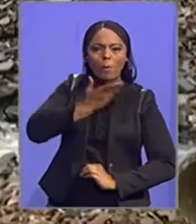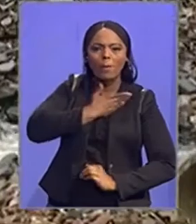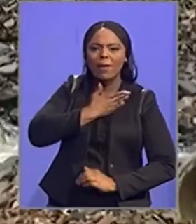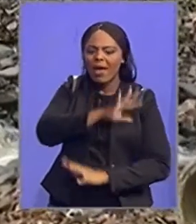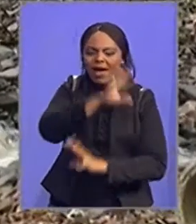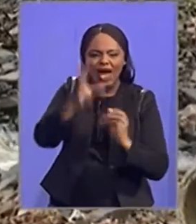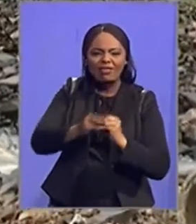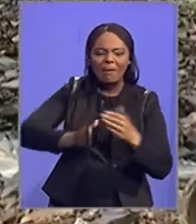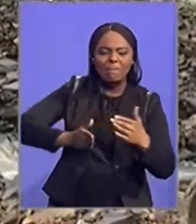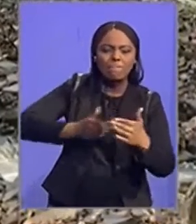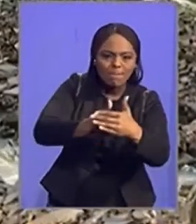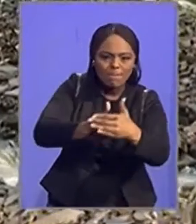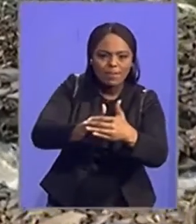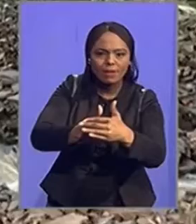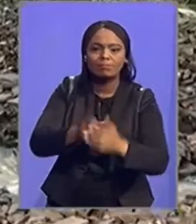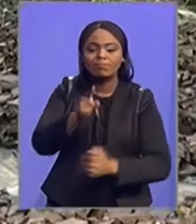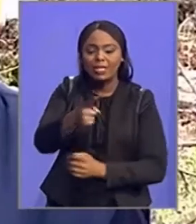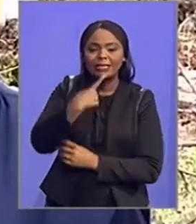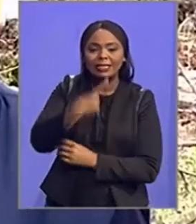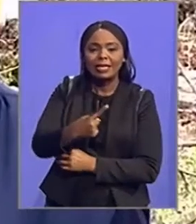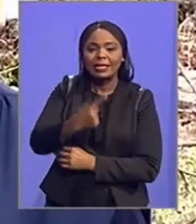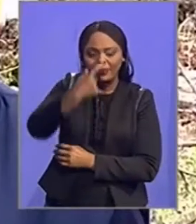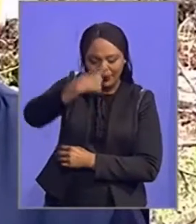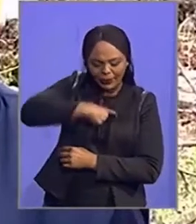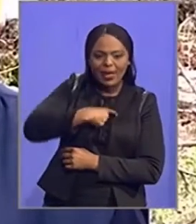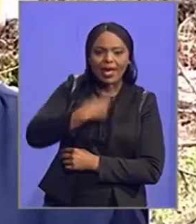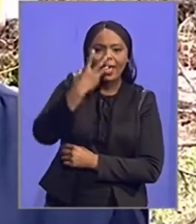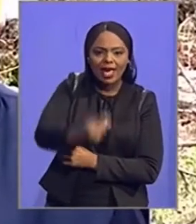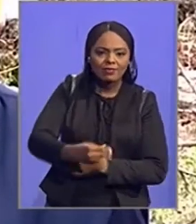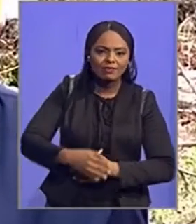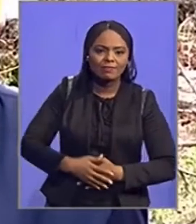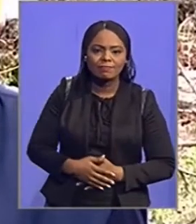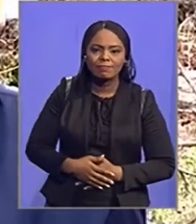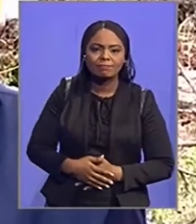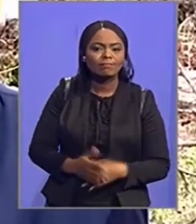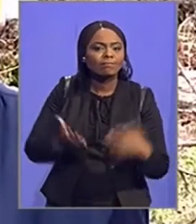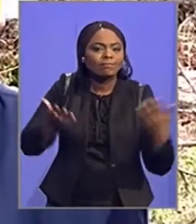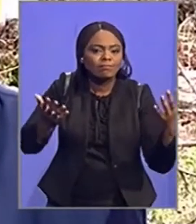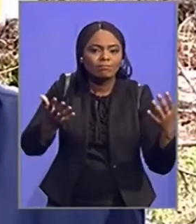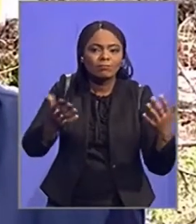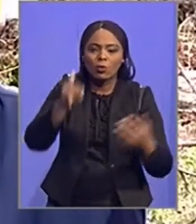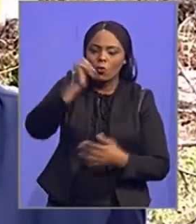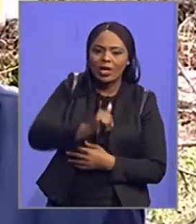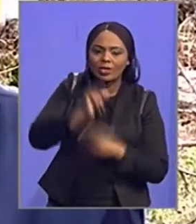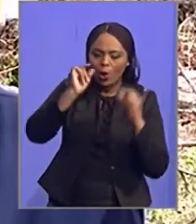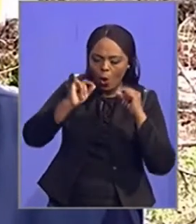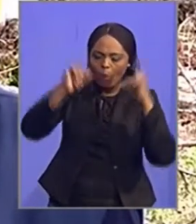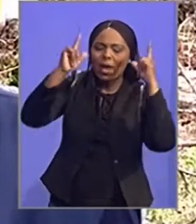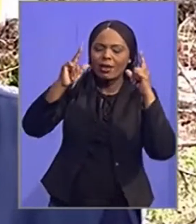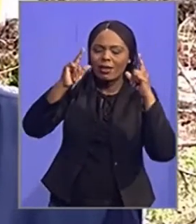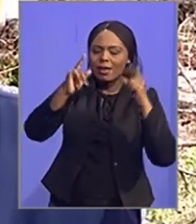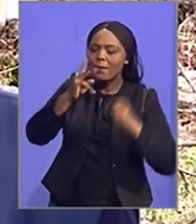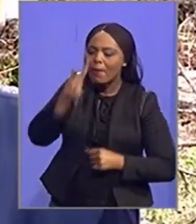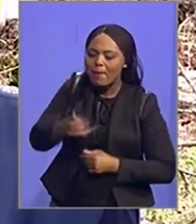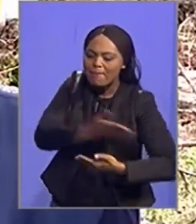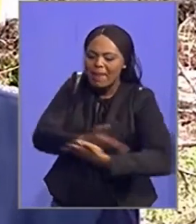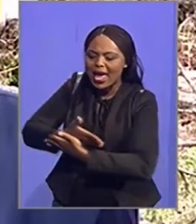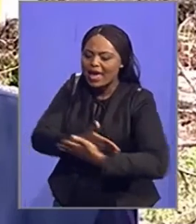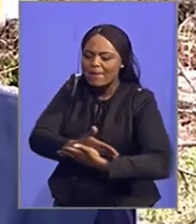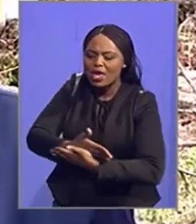ye e mo kwešiše bohloko. There's no decent sleep because when I open my eyes, I can picture the baby. When I close my eyes, I can picture the